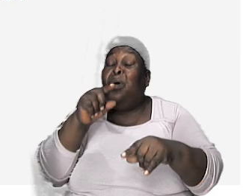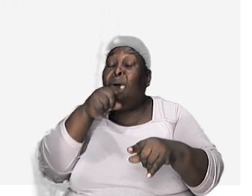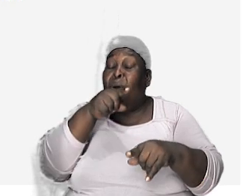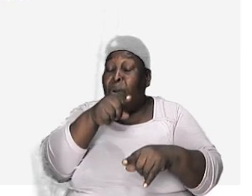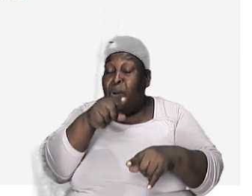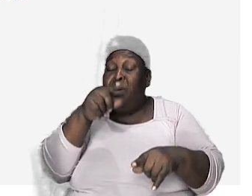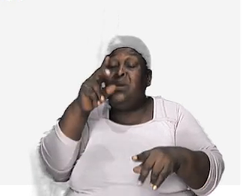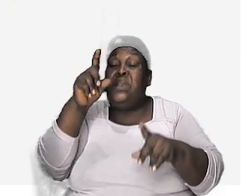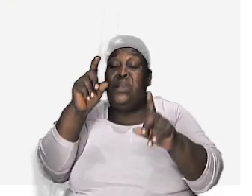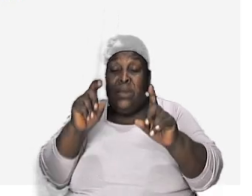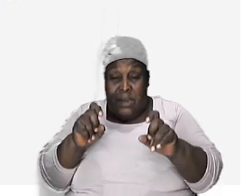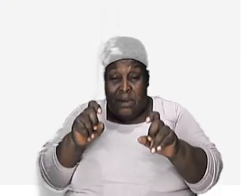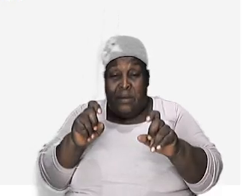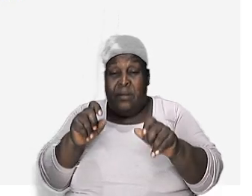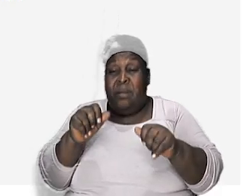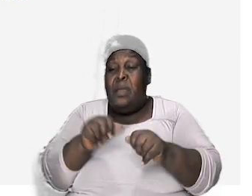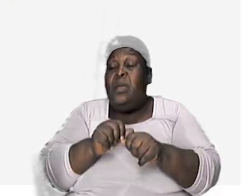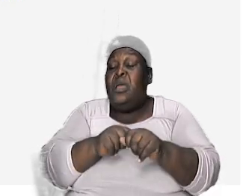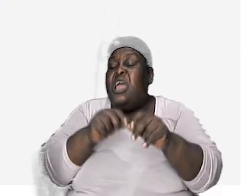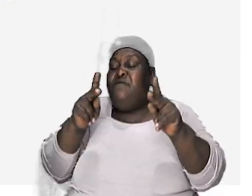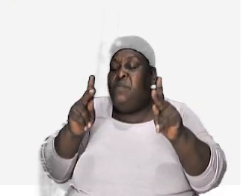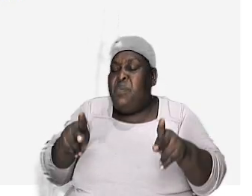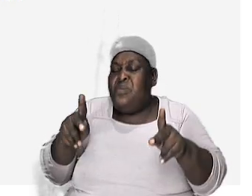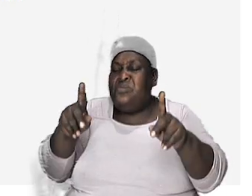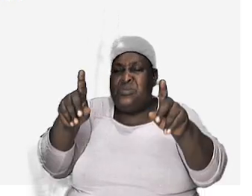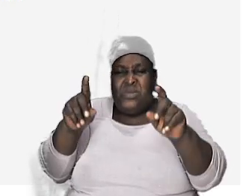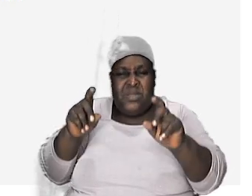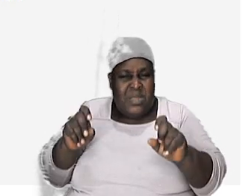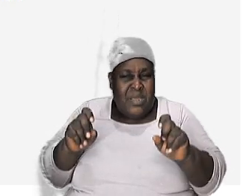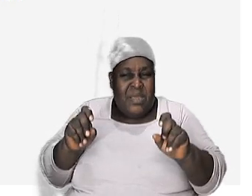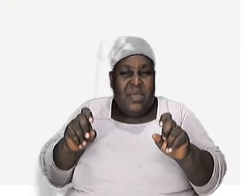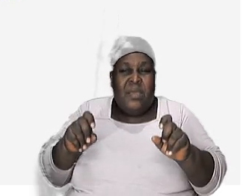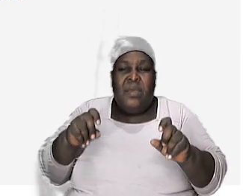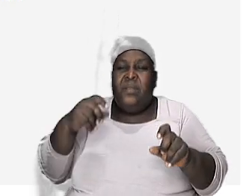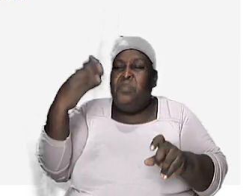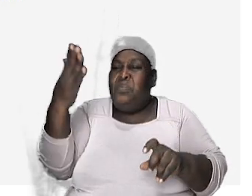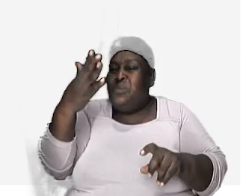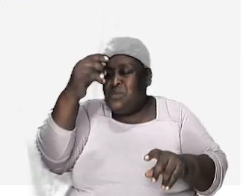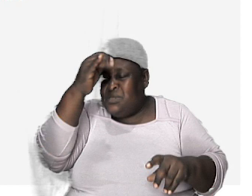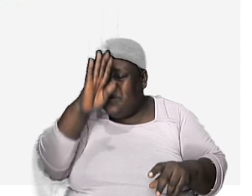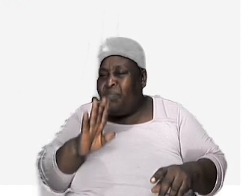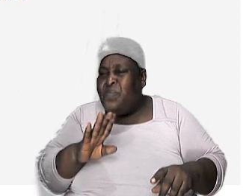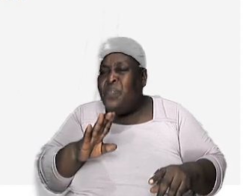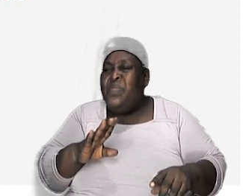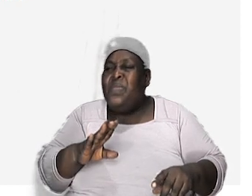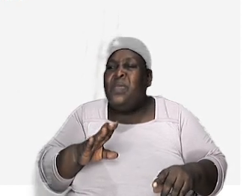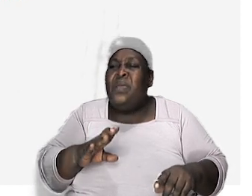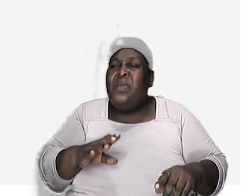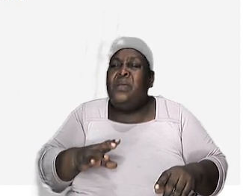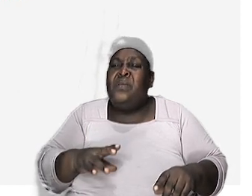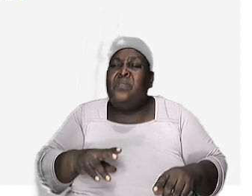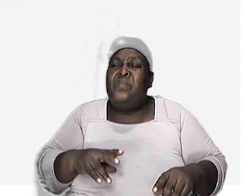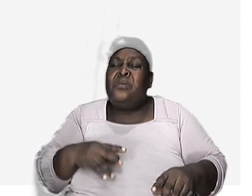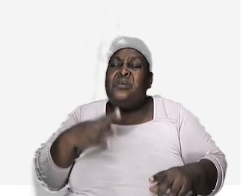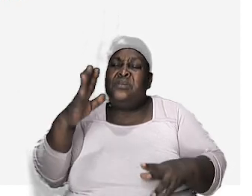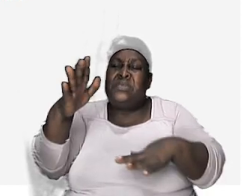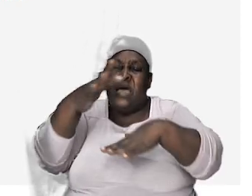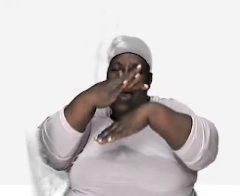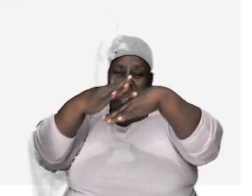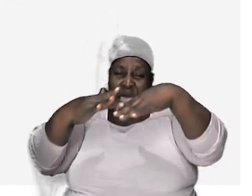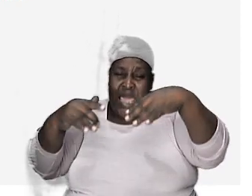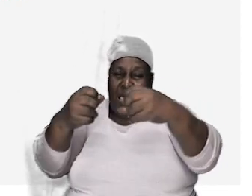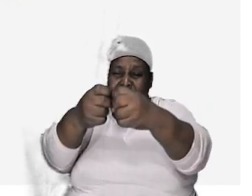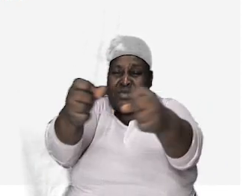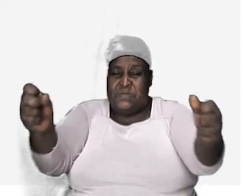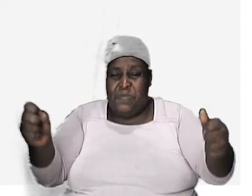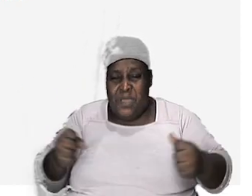that one of the things that every person needs, amen, is the presence of God. There is a void in each and every one of us to get